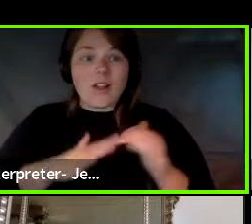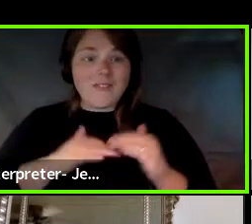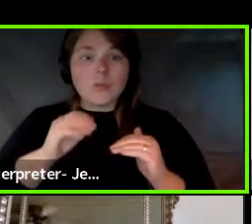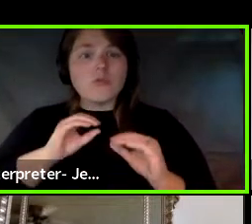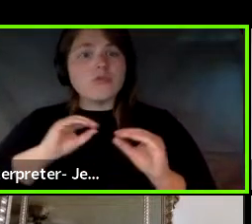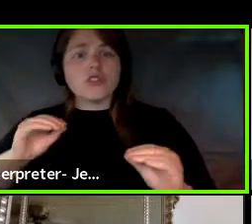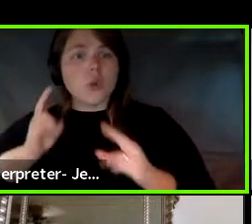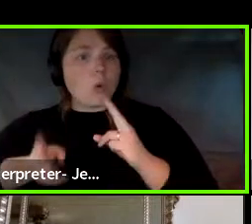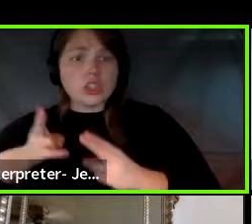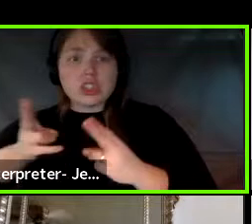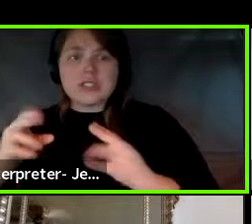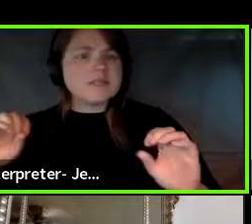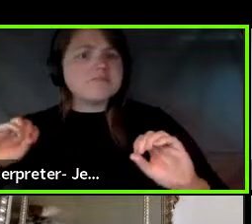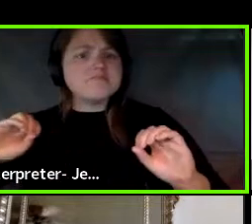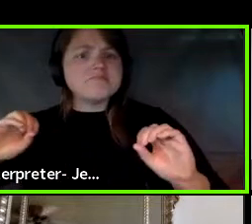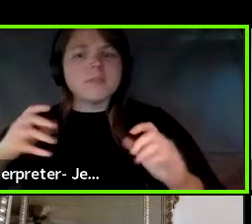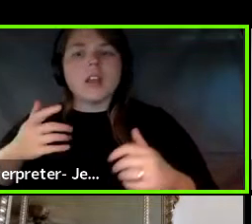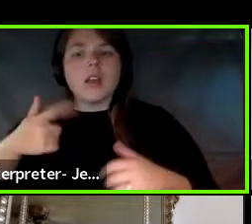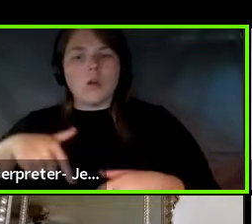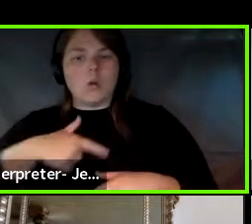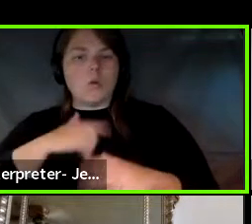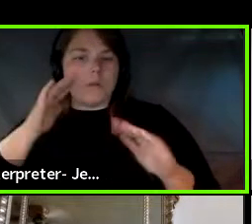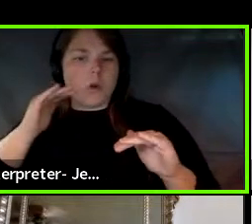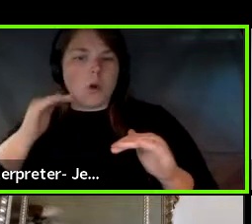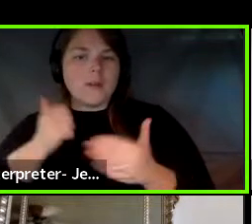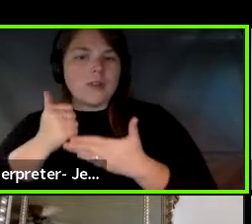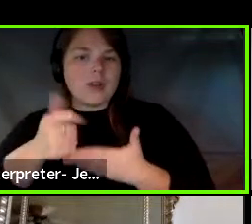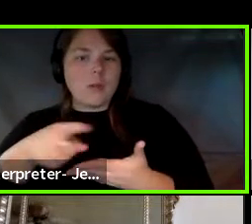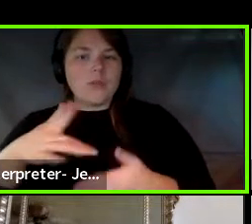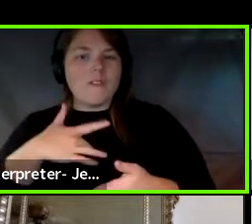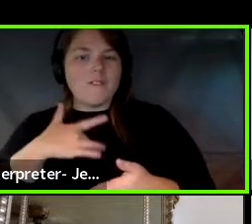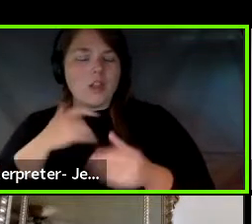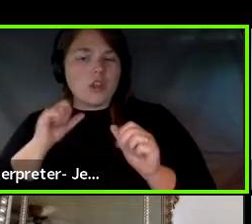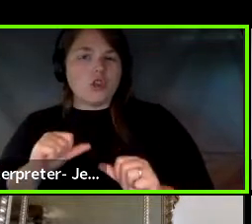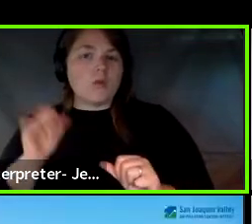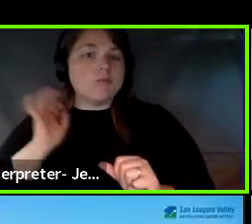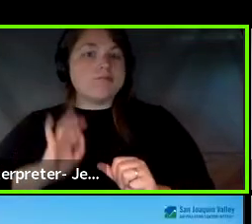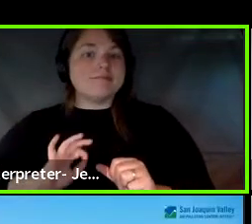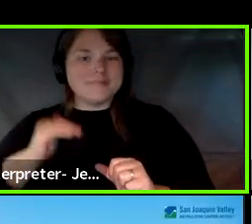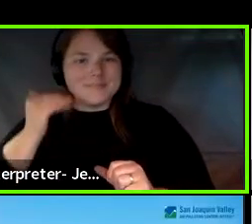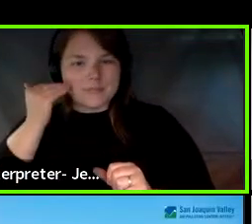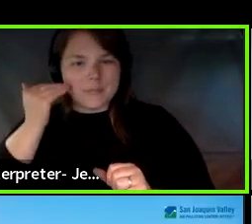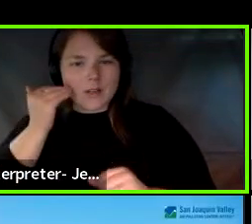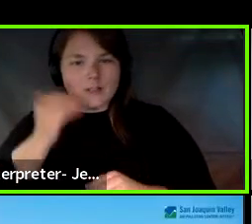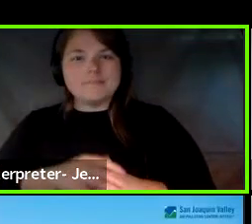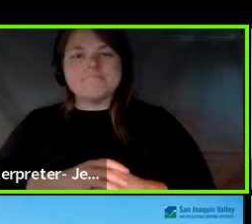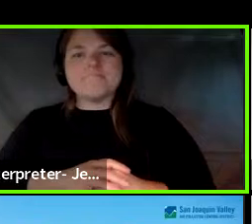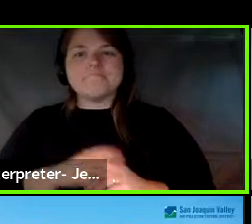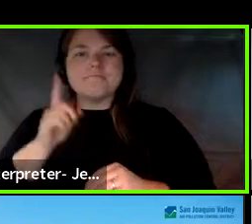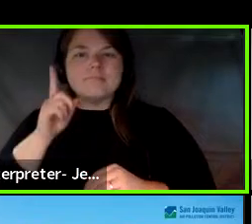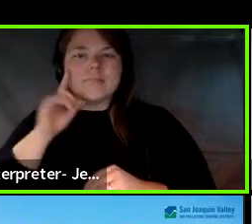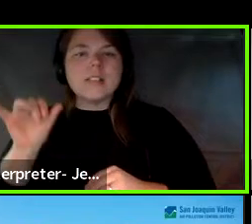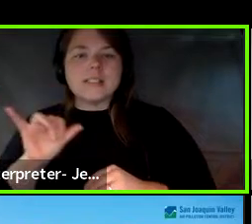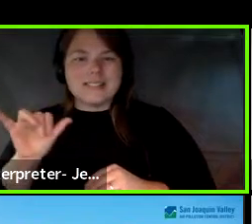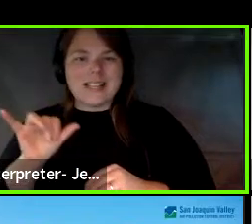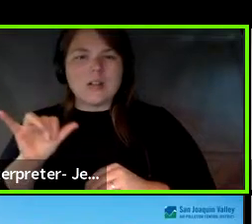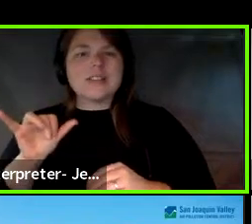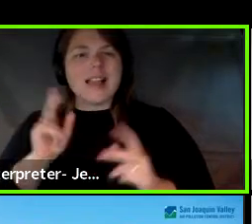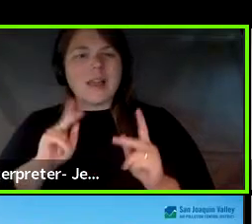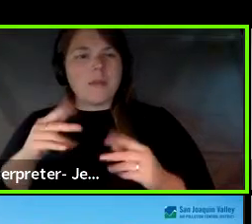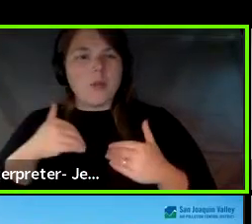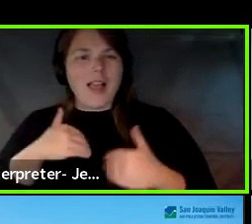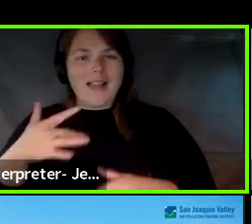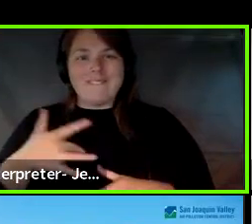our end. We were just hoping to help you all feel like you can take advantage. I think it sounds like maybe a lot of folks had maybe feelings between the